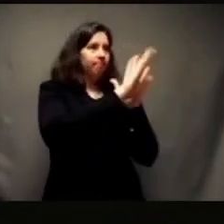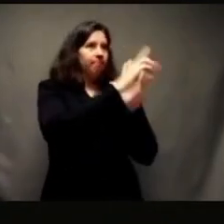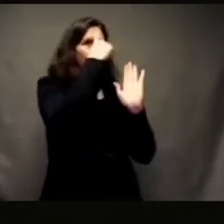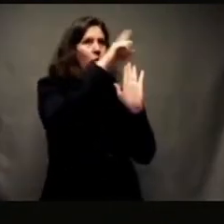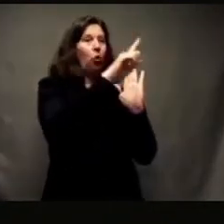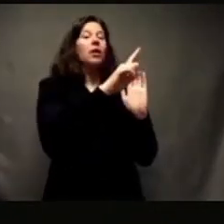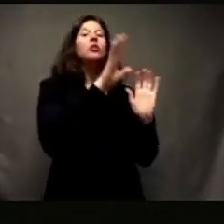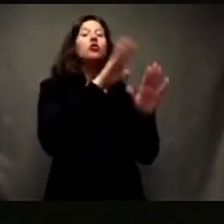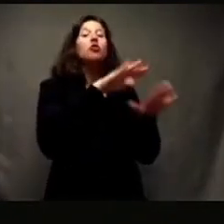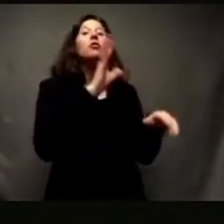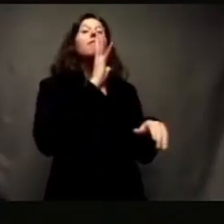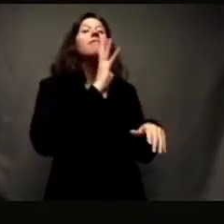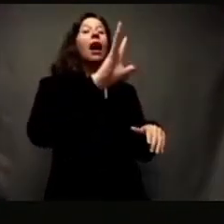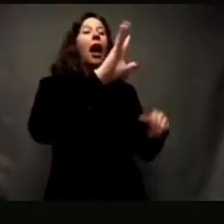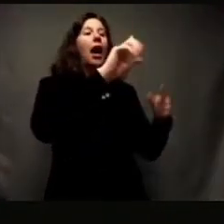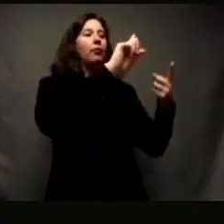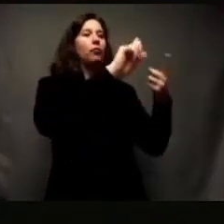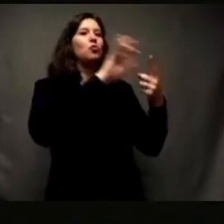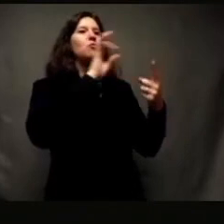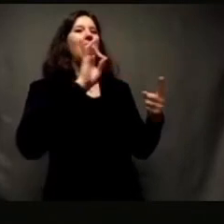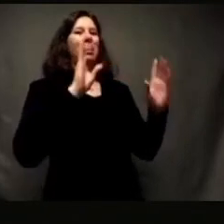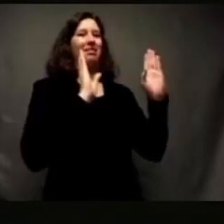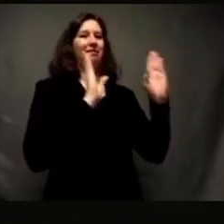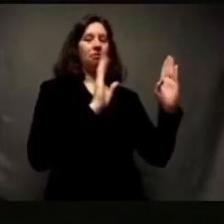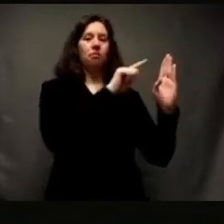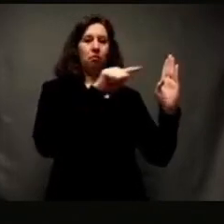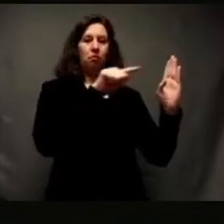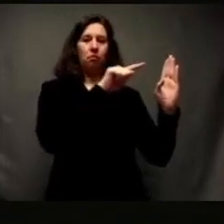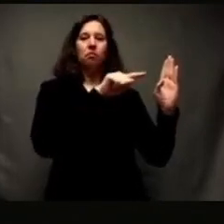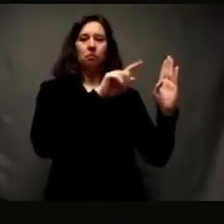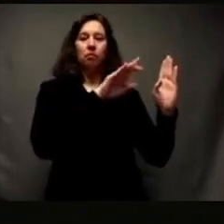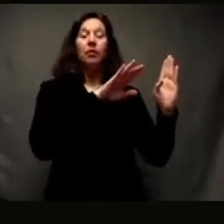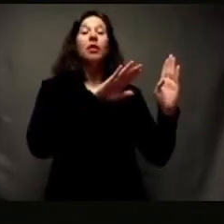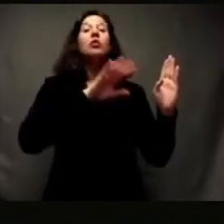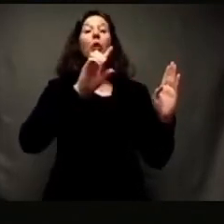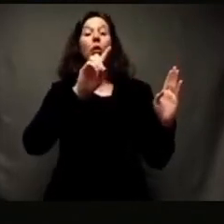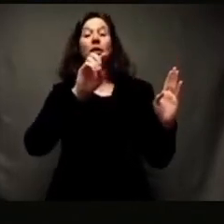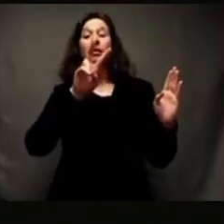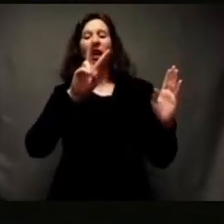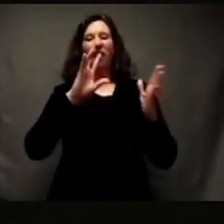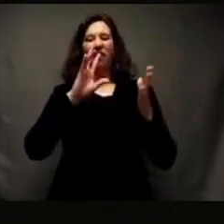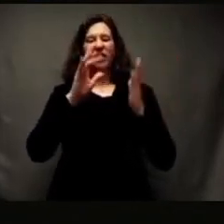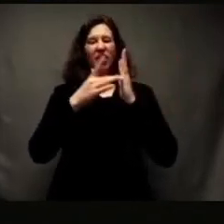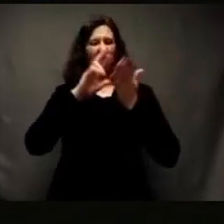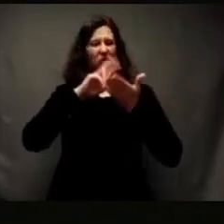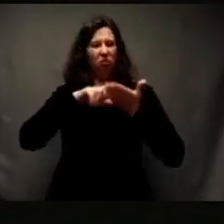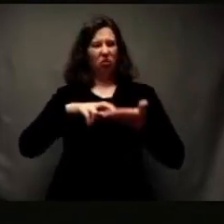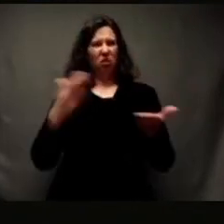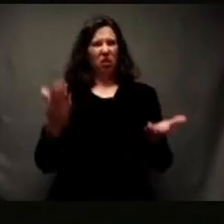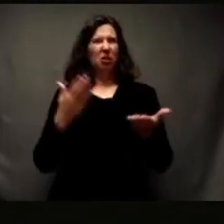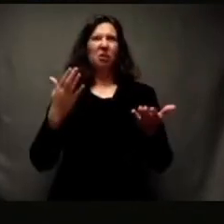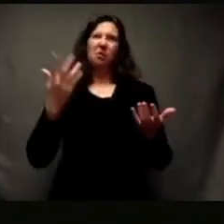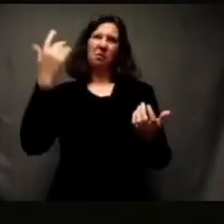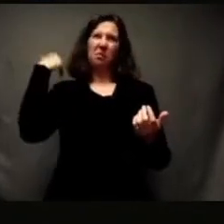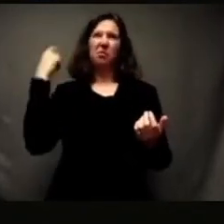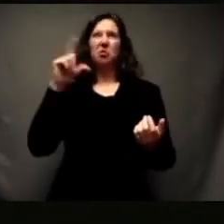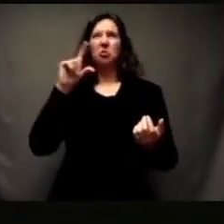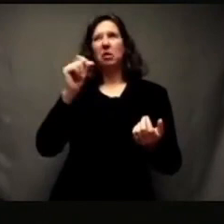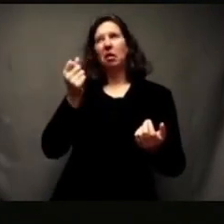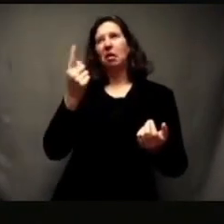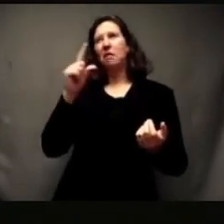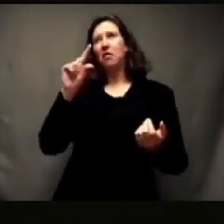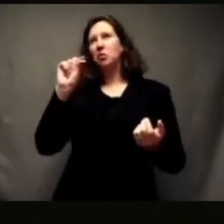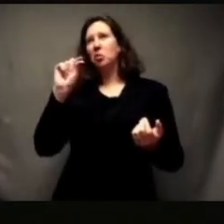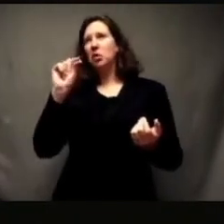5 to 8. So what we found from some of our research at DevTech is that back, 2011, 2012,